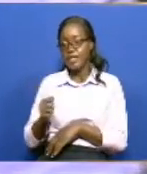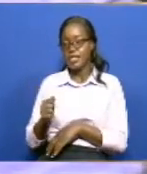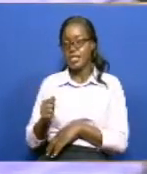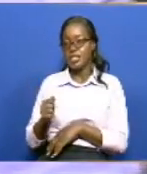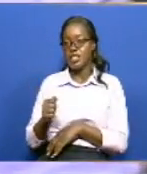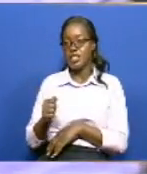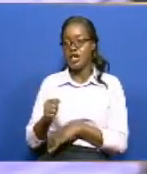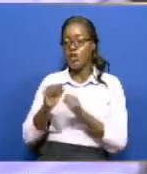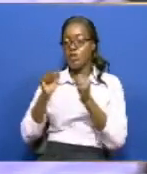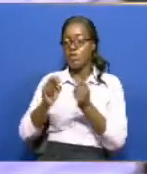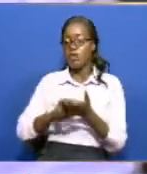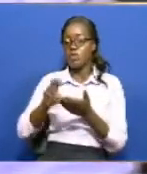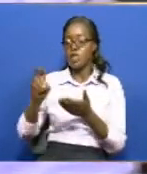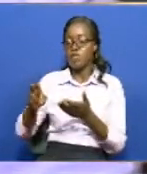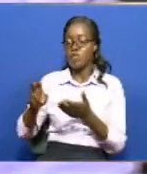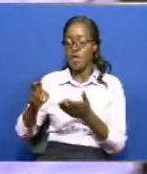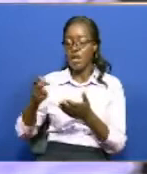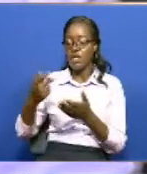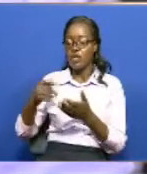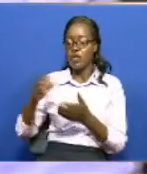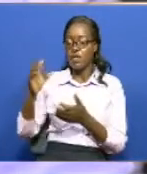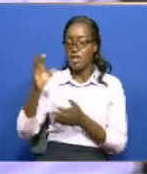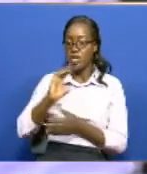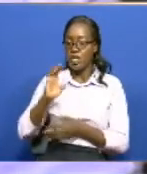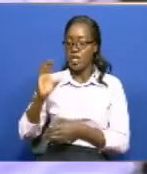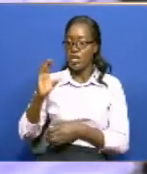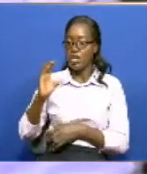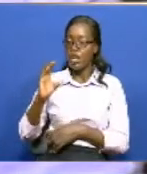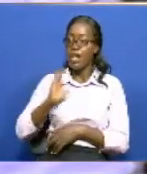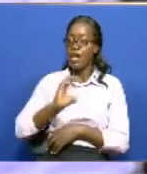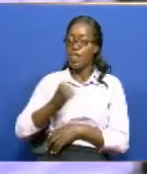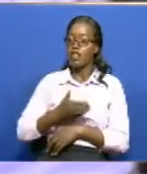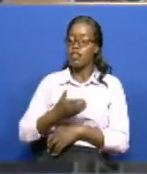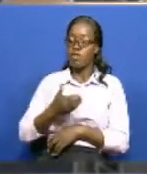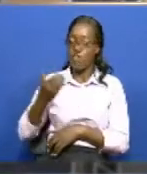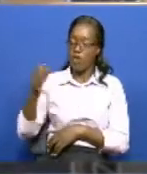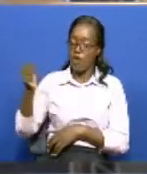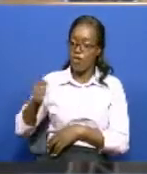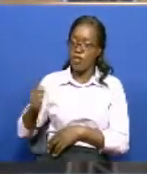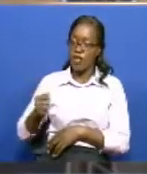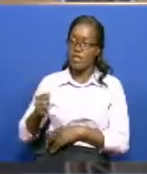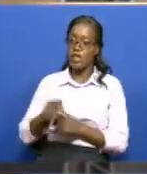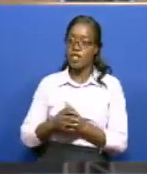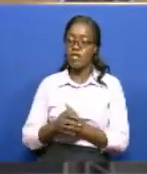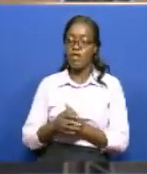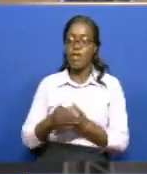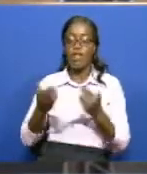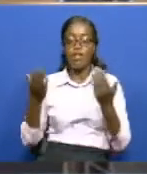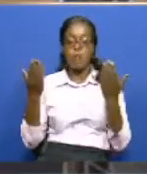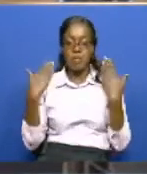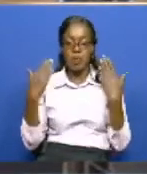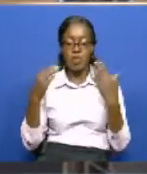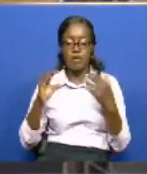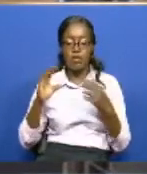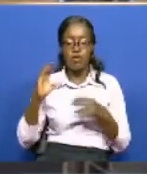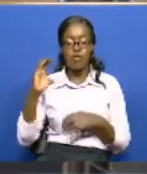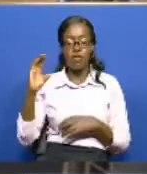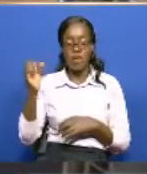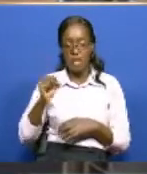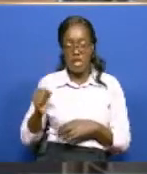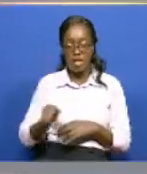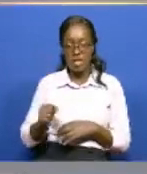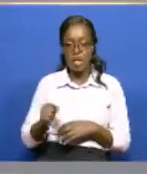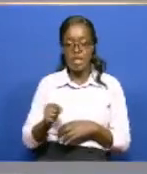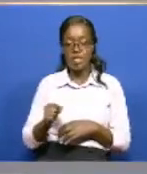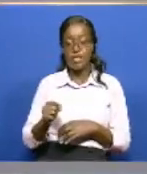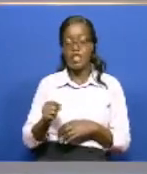the dispute directly to the Council of Elders before referring it to the courts. Meru Council of Elders member Patrick Amaro held